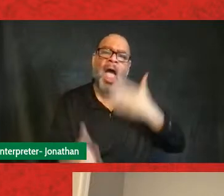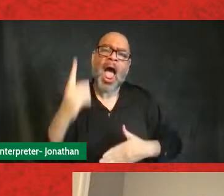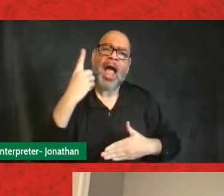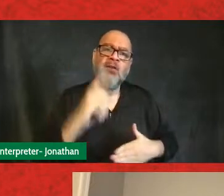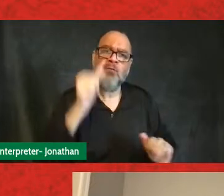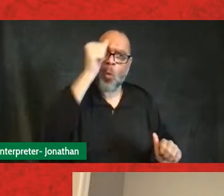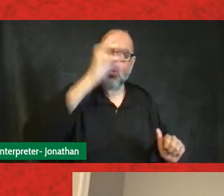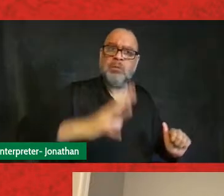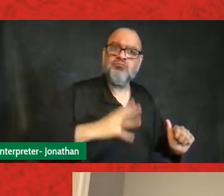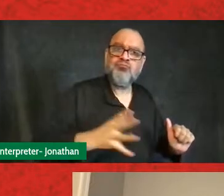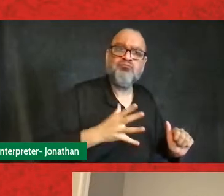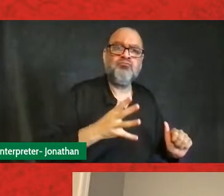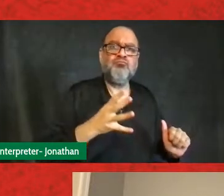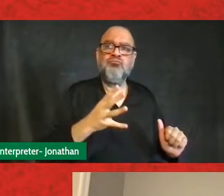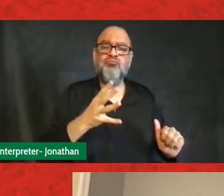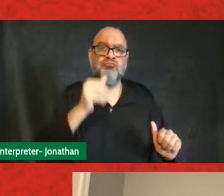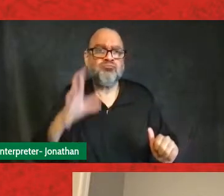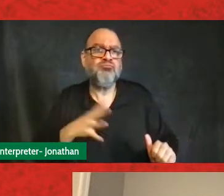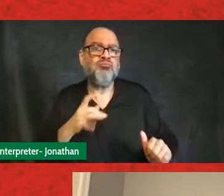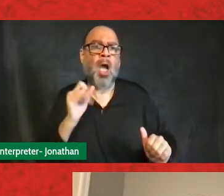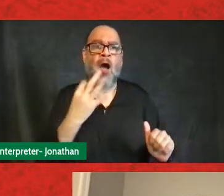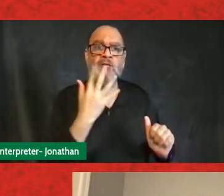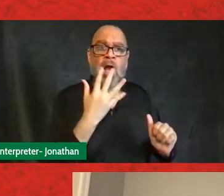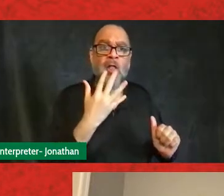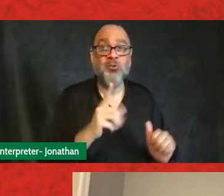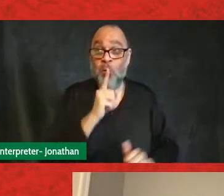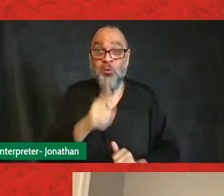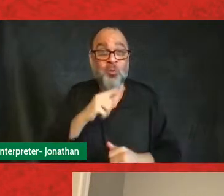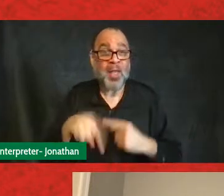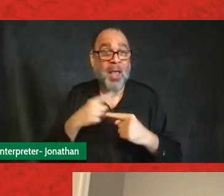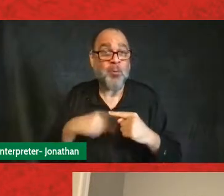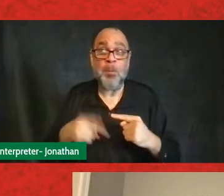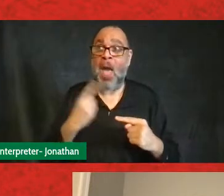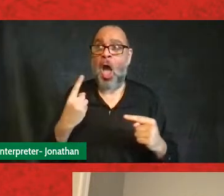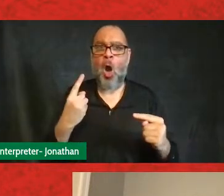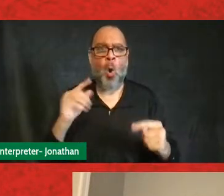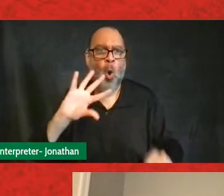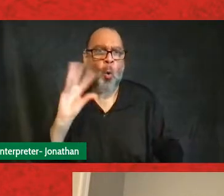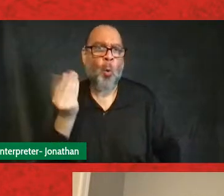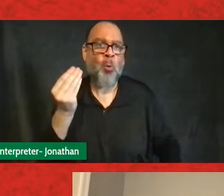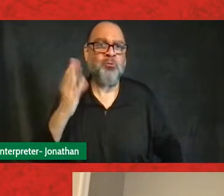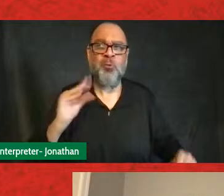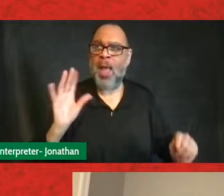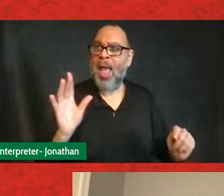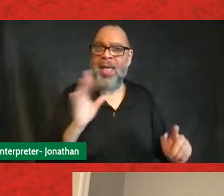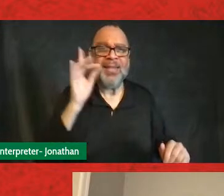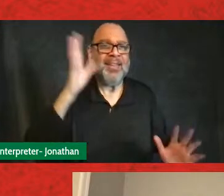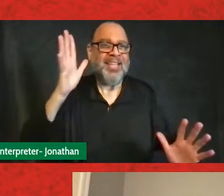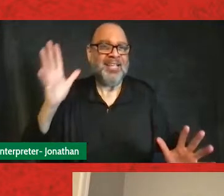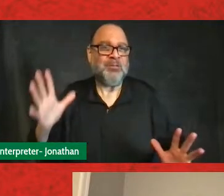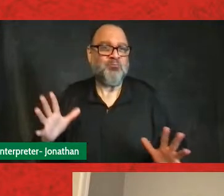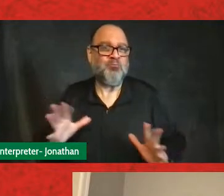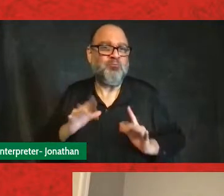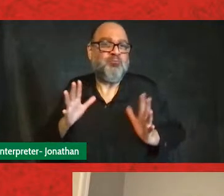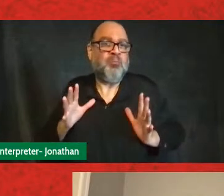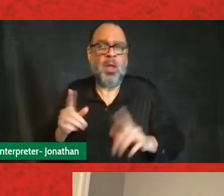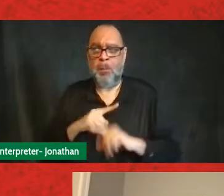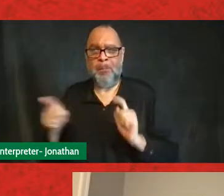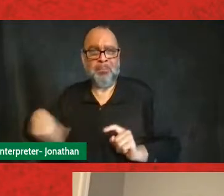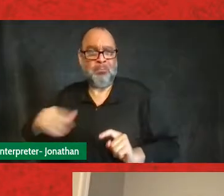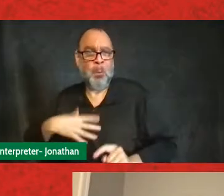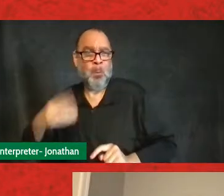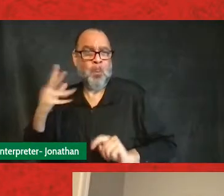It was an elite thing. It was a culture thing. And these rowdy white patrons were just disrupting the